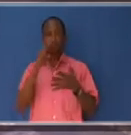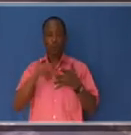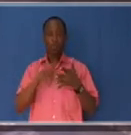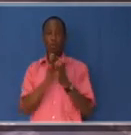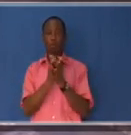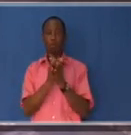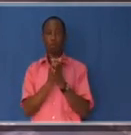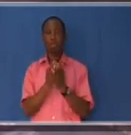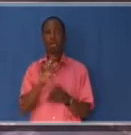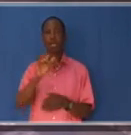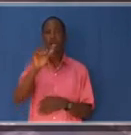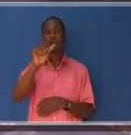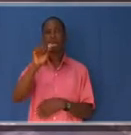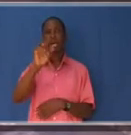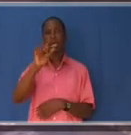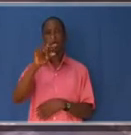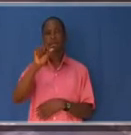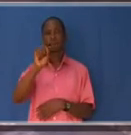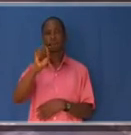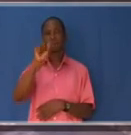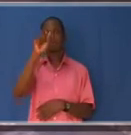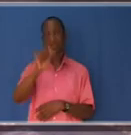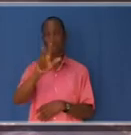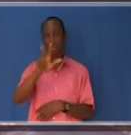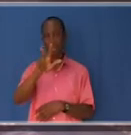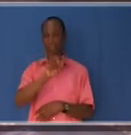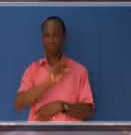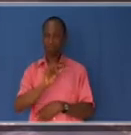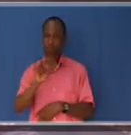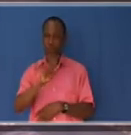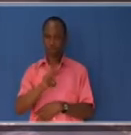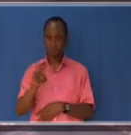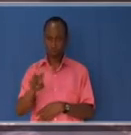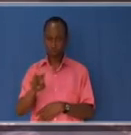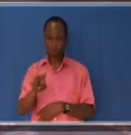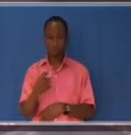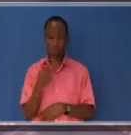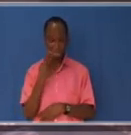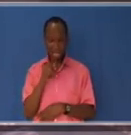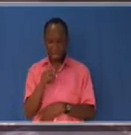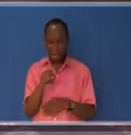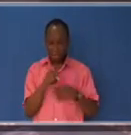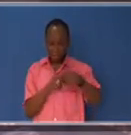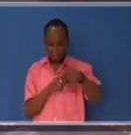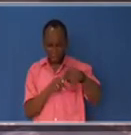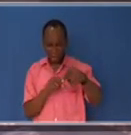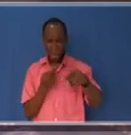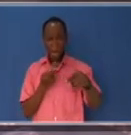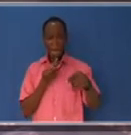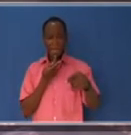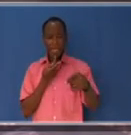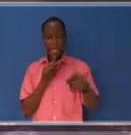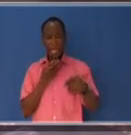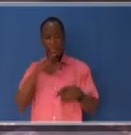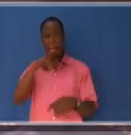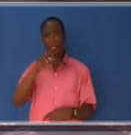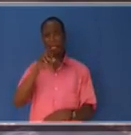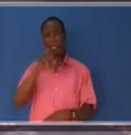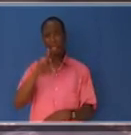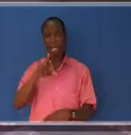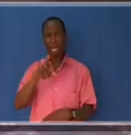verse 22. They will see that Peter quoted Moses from this same